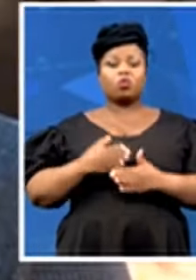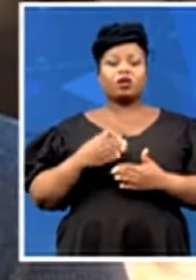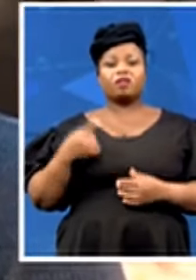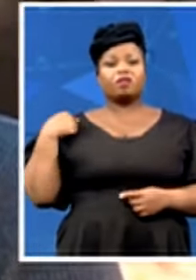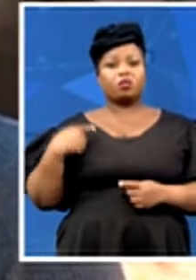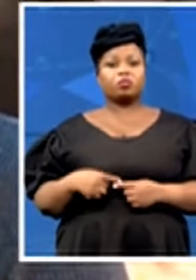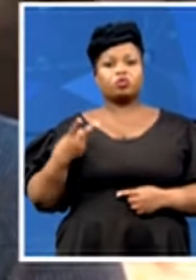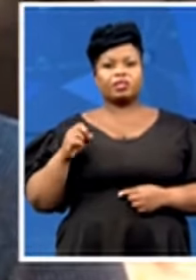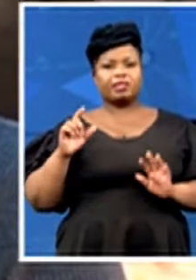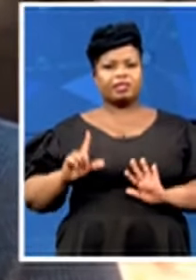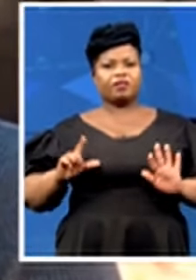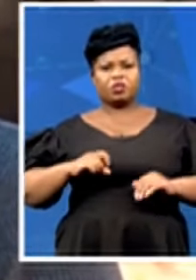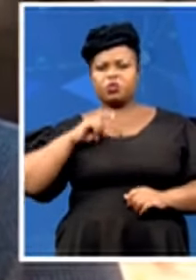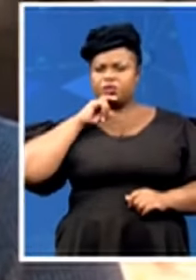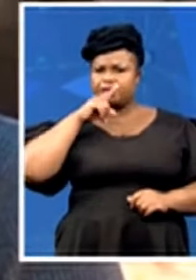name.